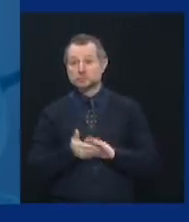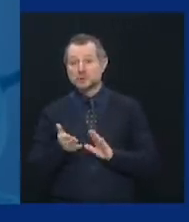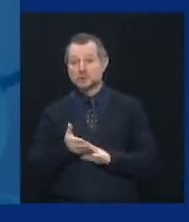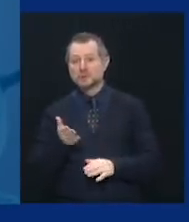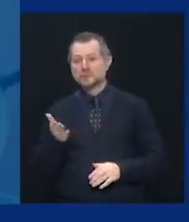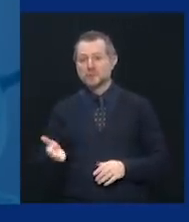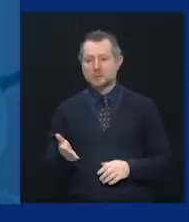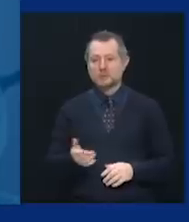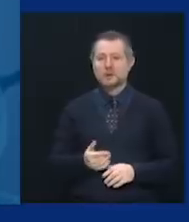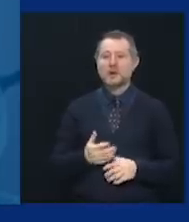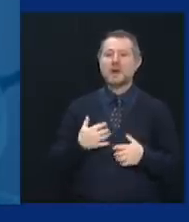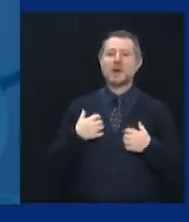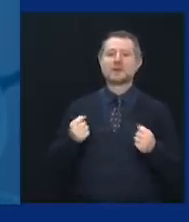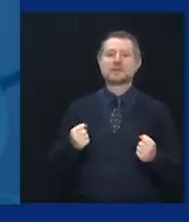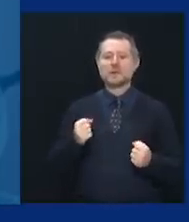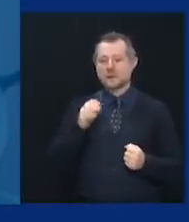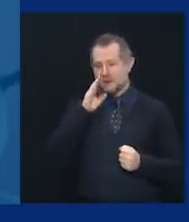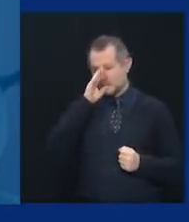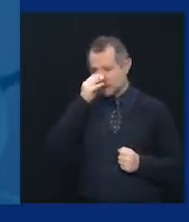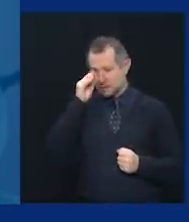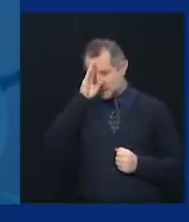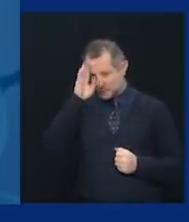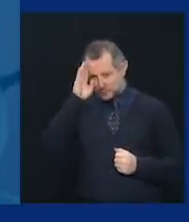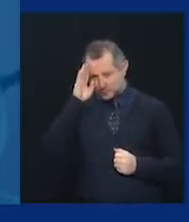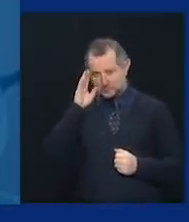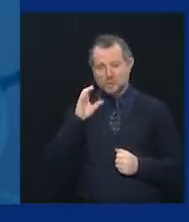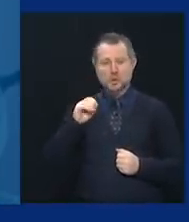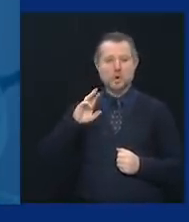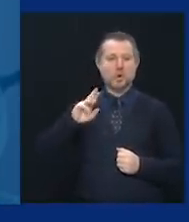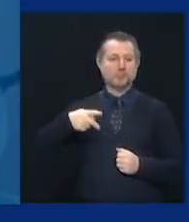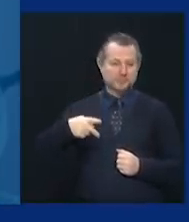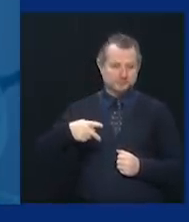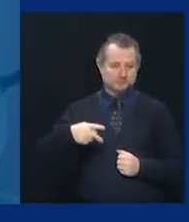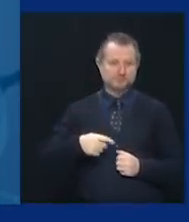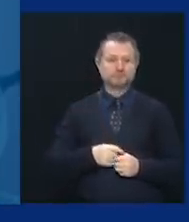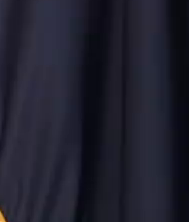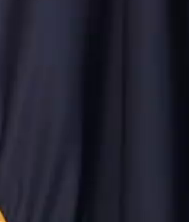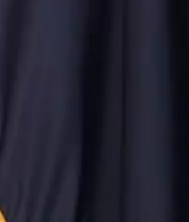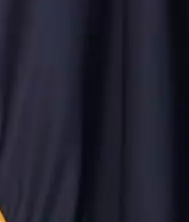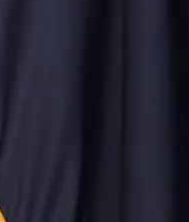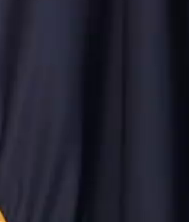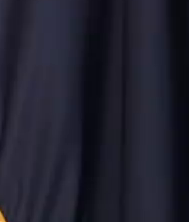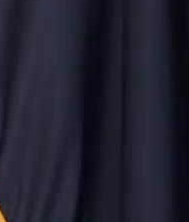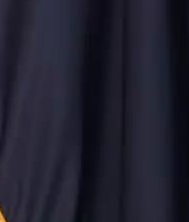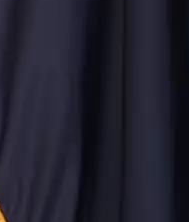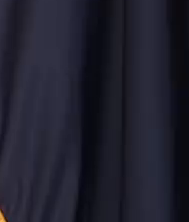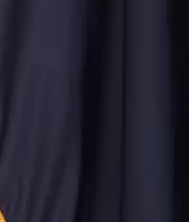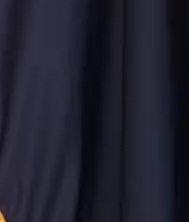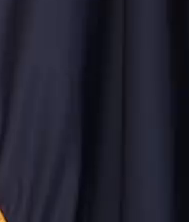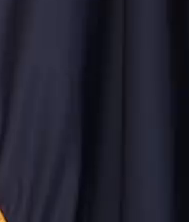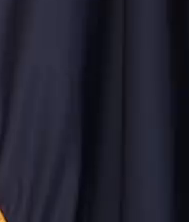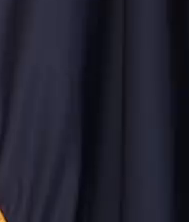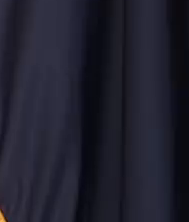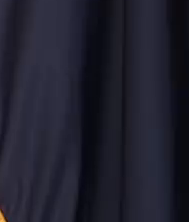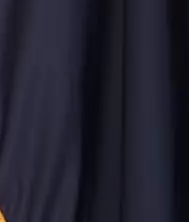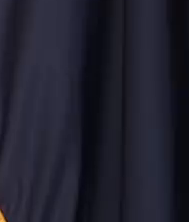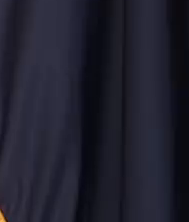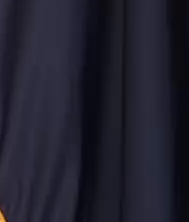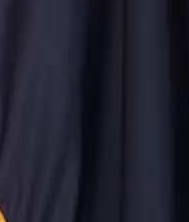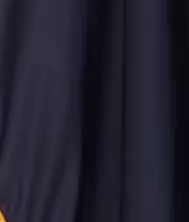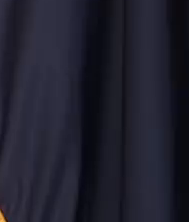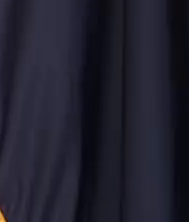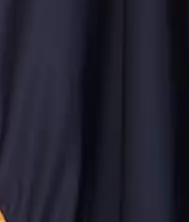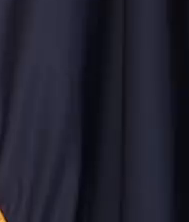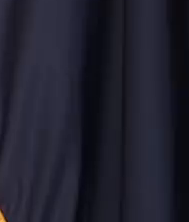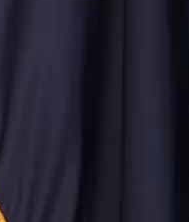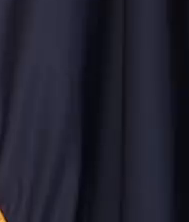the Health and Hospital Corporation, which is run by the mayor of the city of New York. Westchester County has two, Nassau